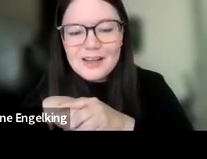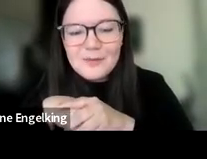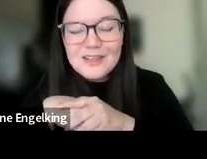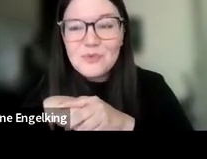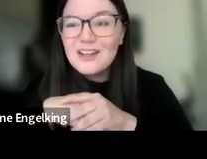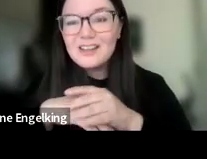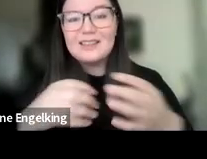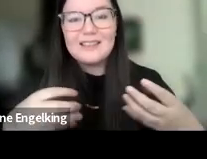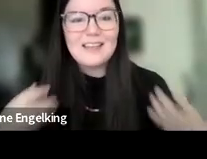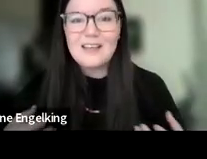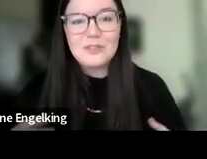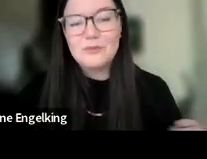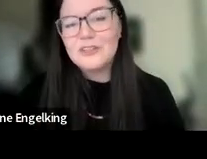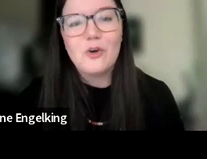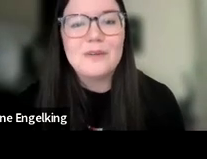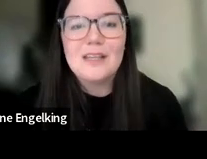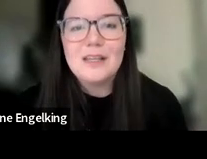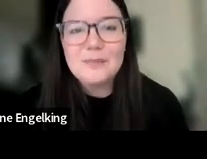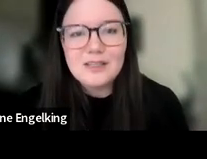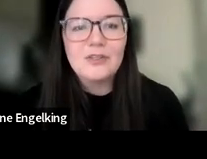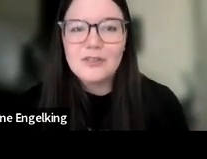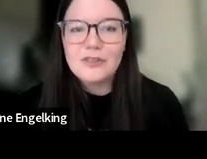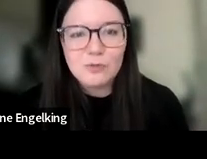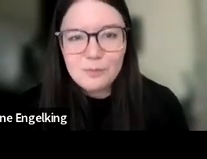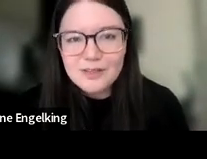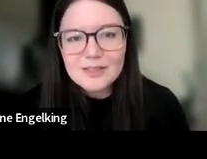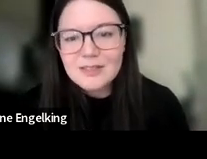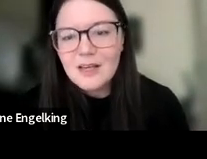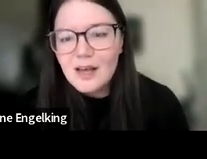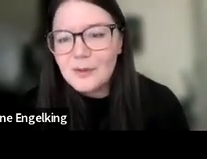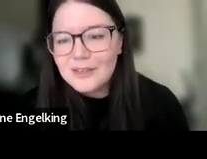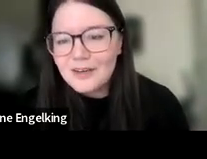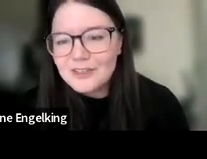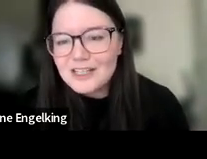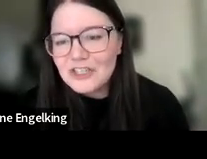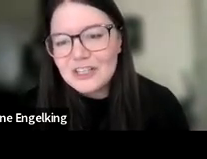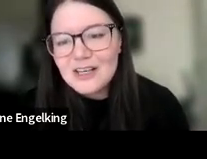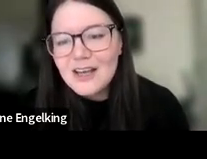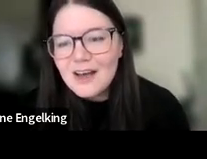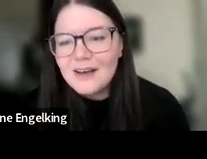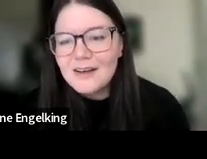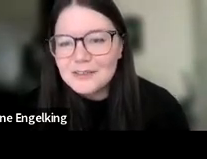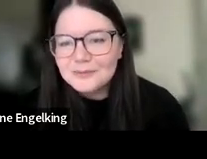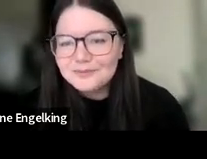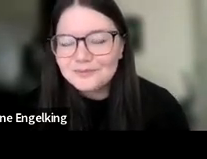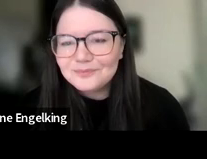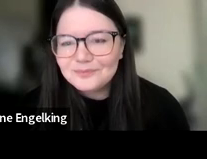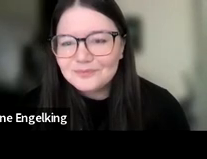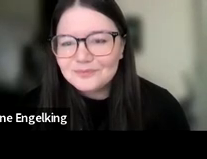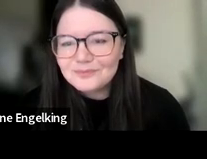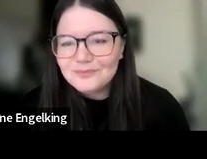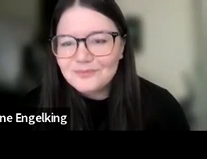delivering, as well as at the end, which I'm really hoping can be a good and robust conversation